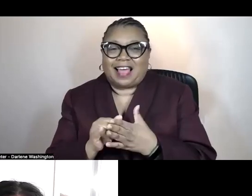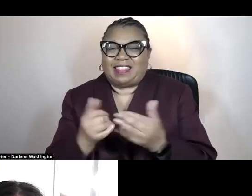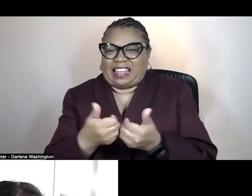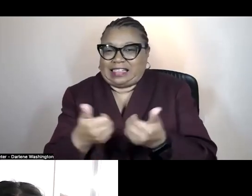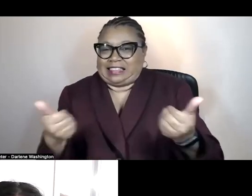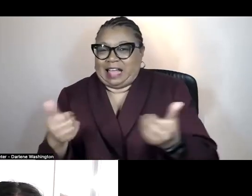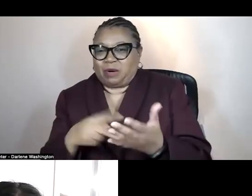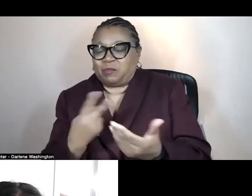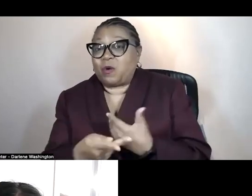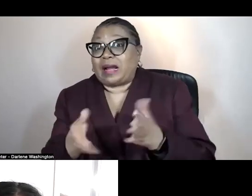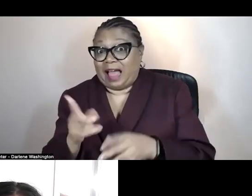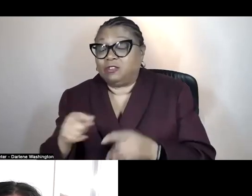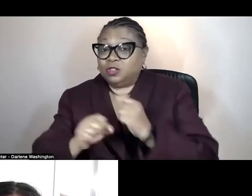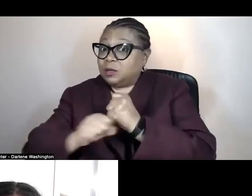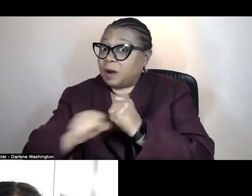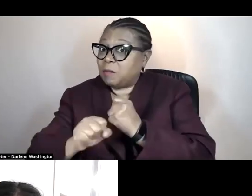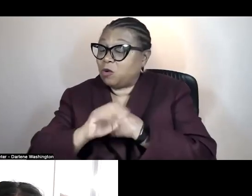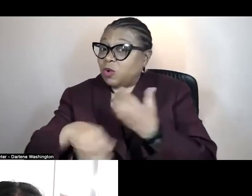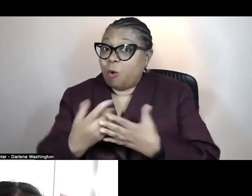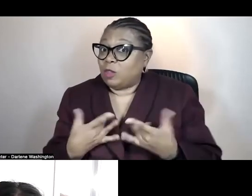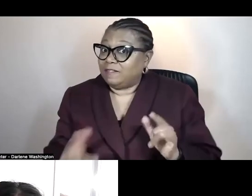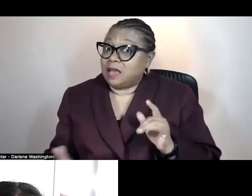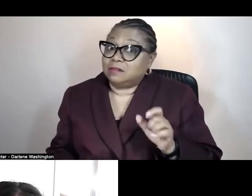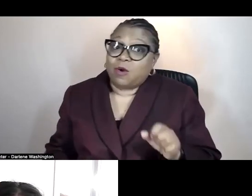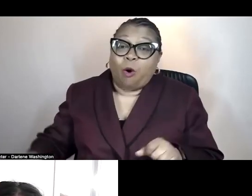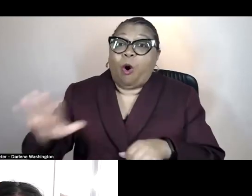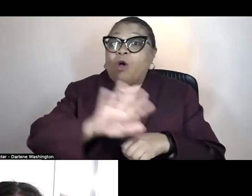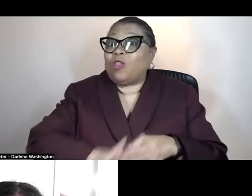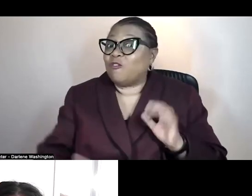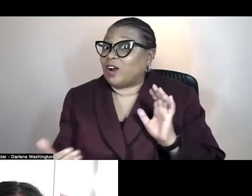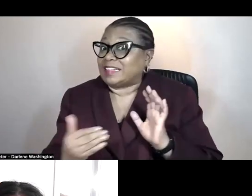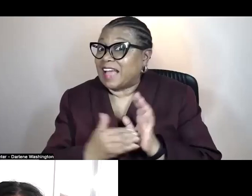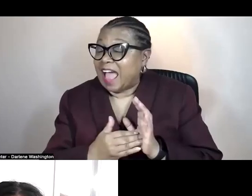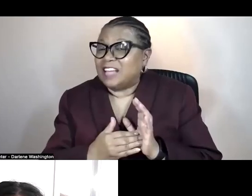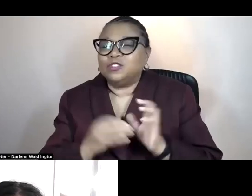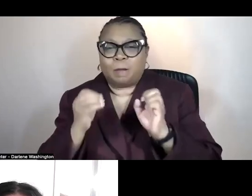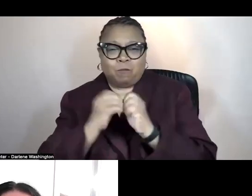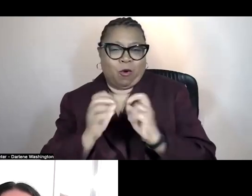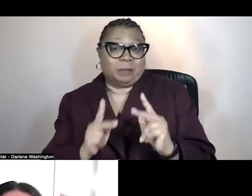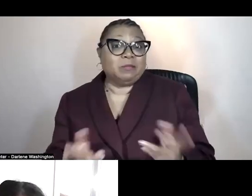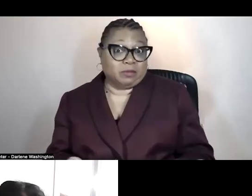separate programming that allows you to promote your whole event all over again to more people.